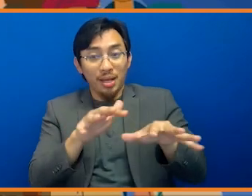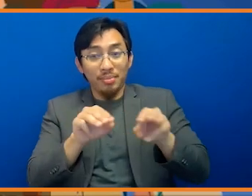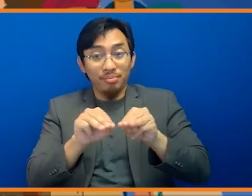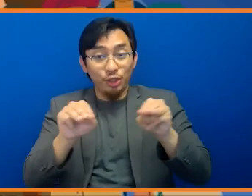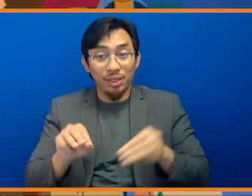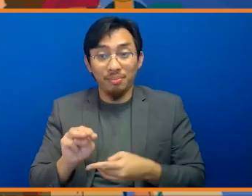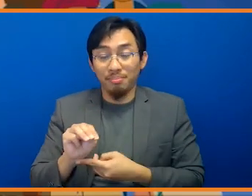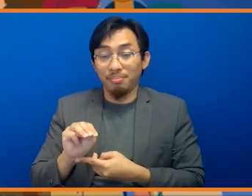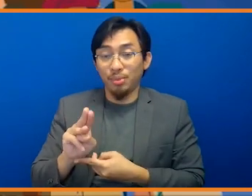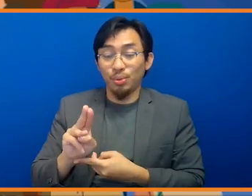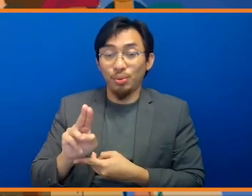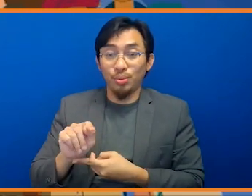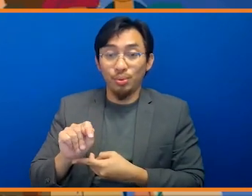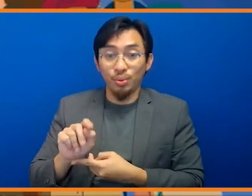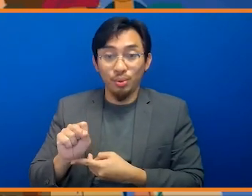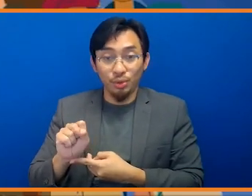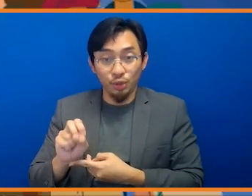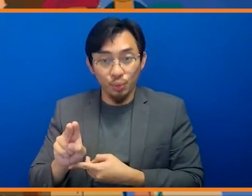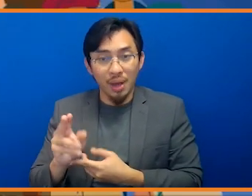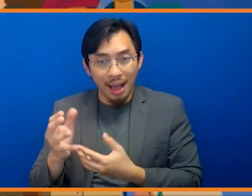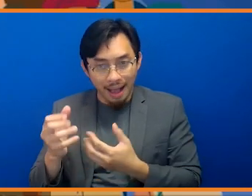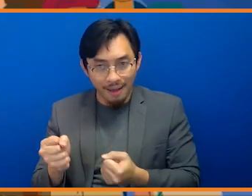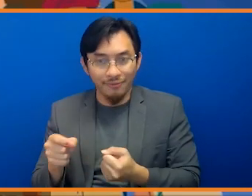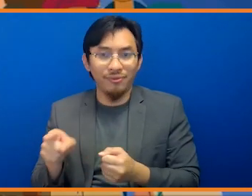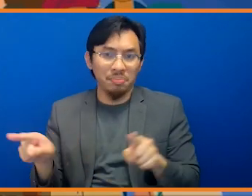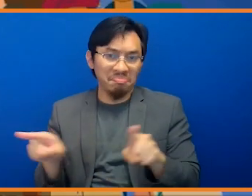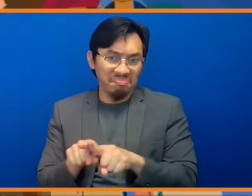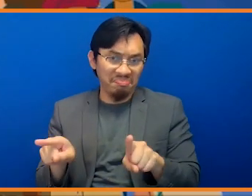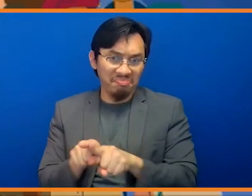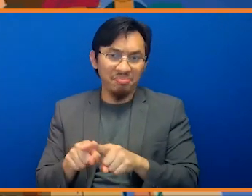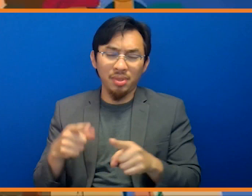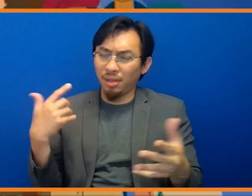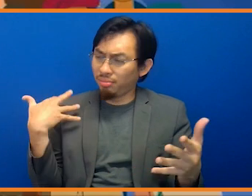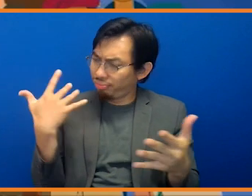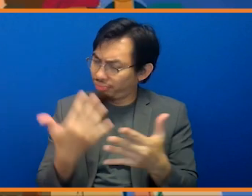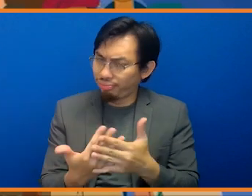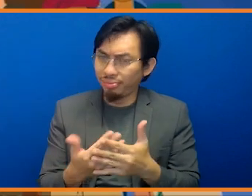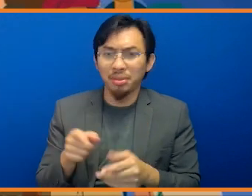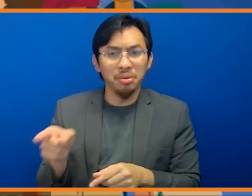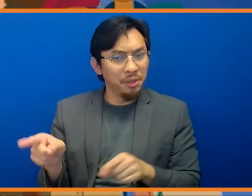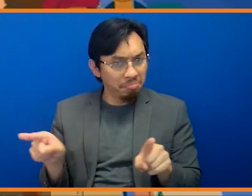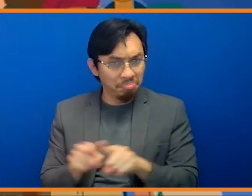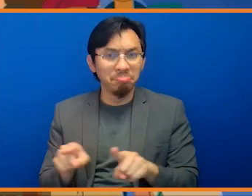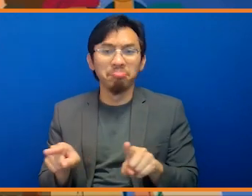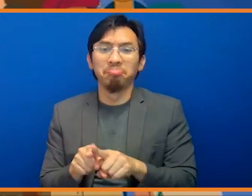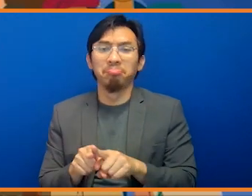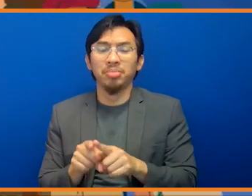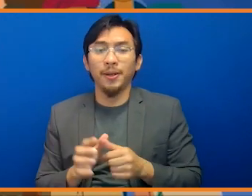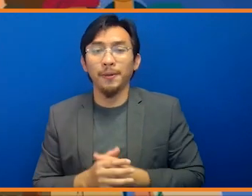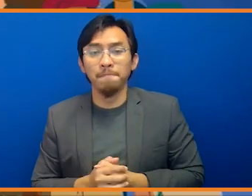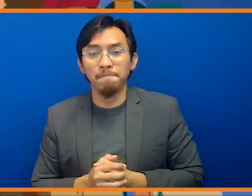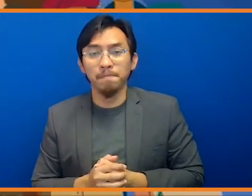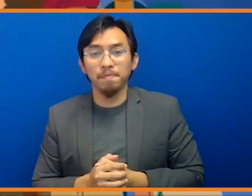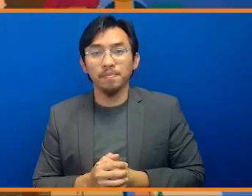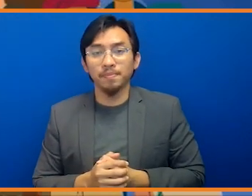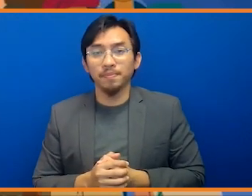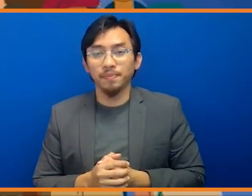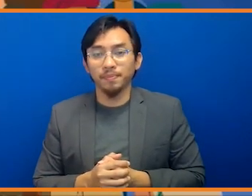or MUTSU, has fulfilled its role well so far, I think.